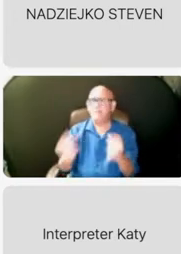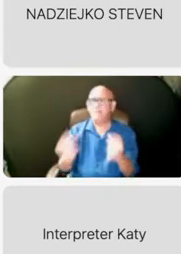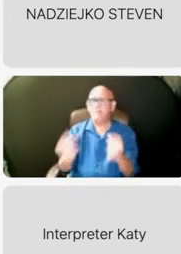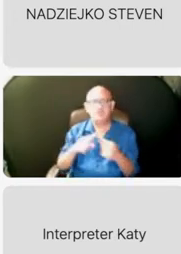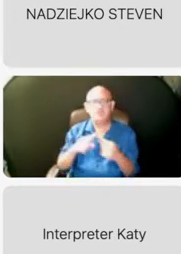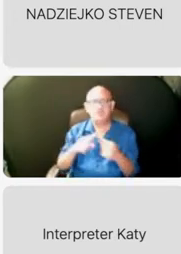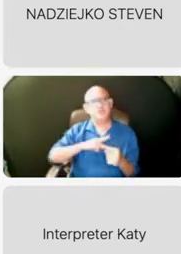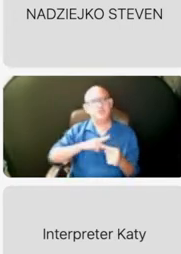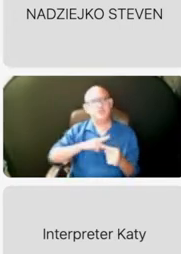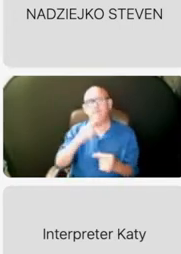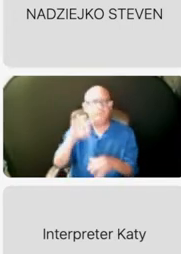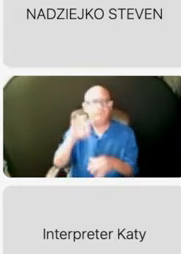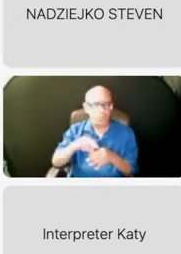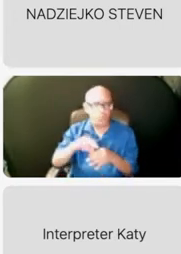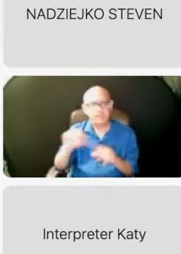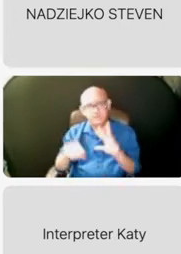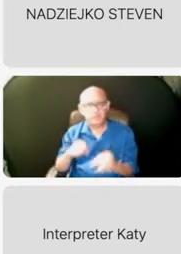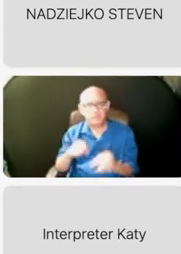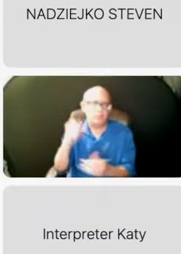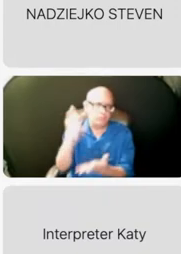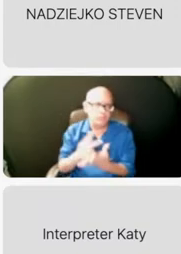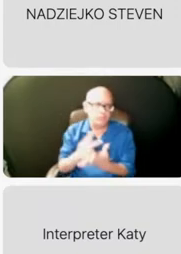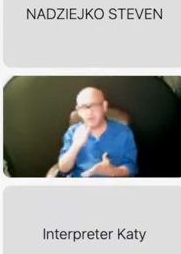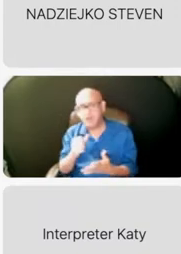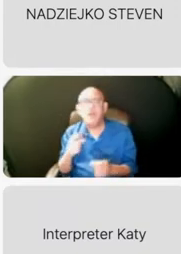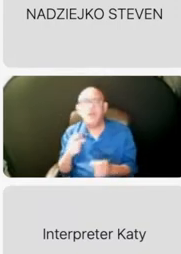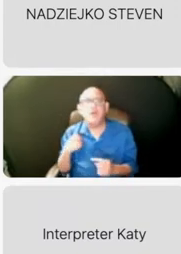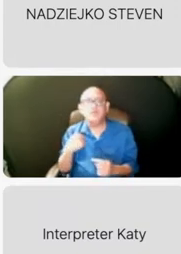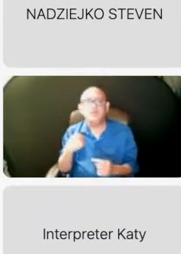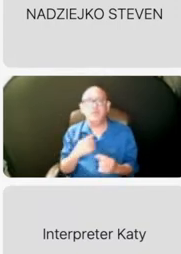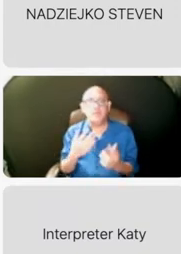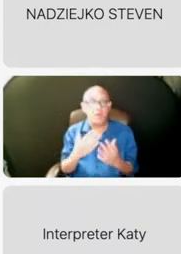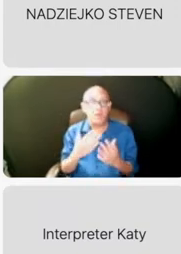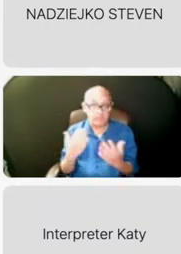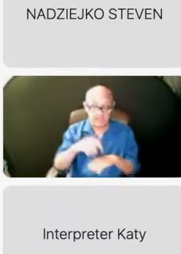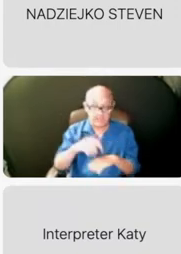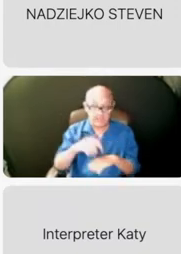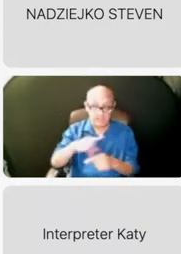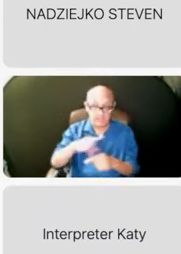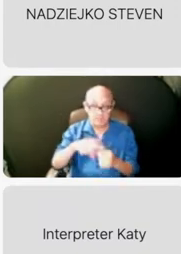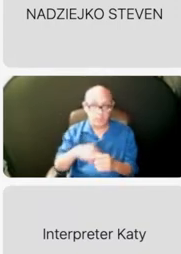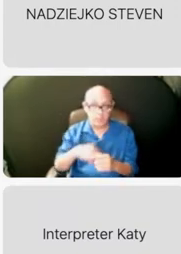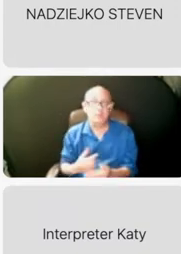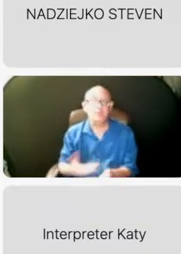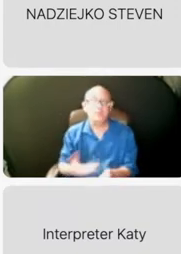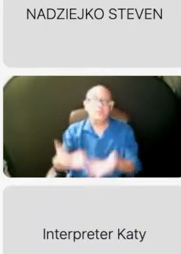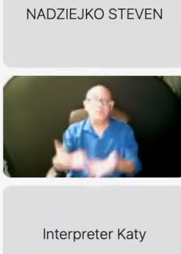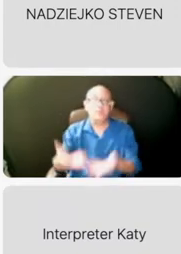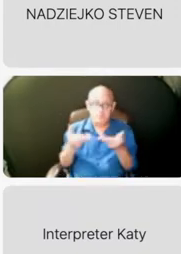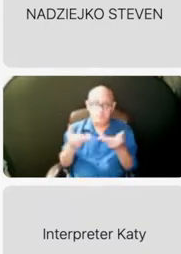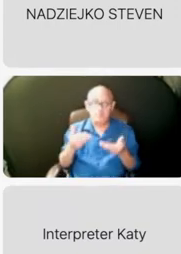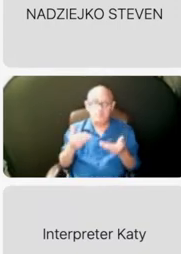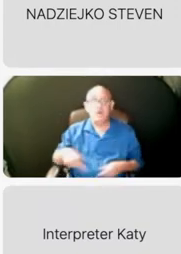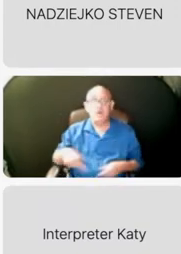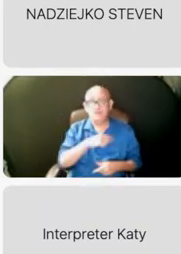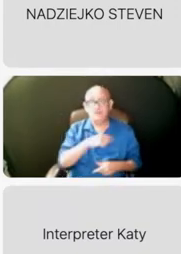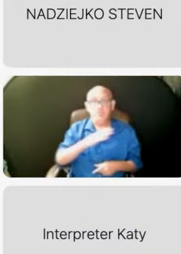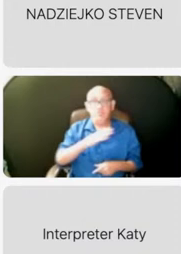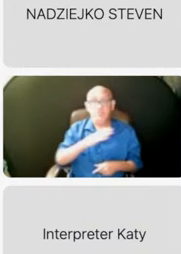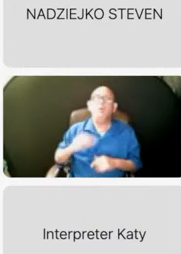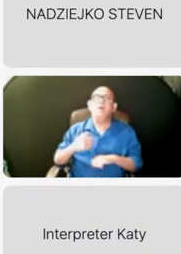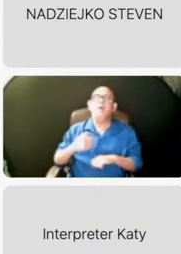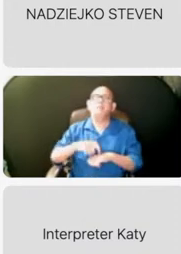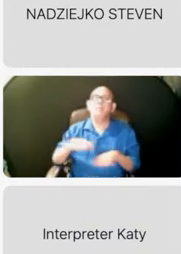come back as an opportunity for people to certainly chime in and provide comment um right and i believe there's a sorry i mean good job there's a